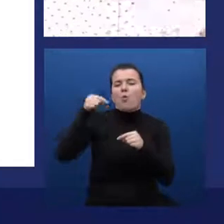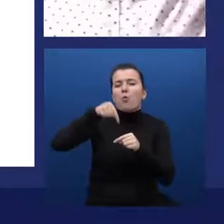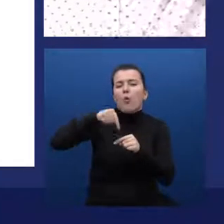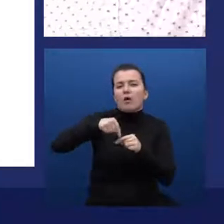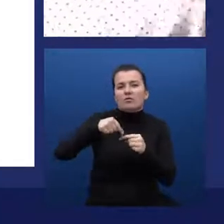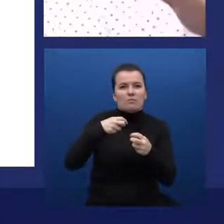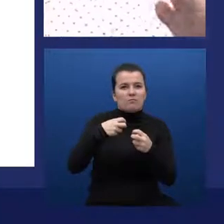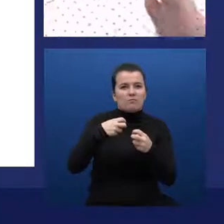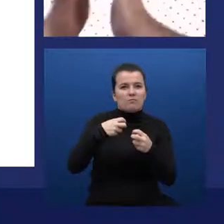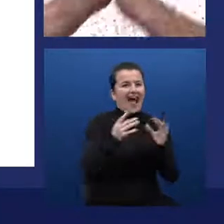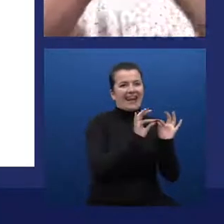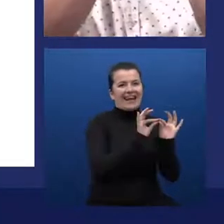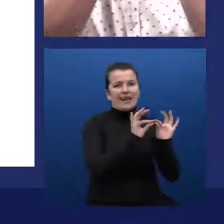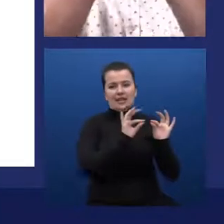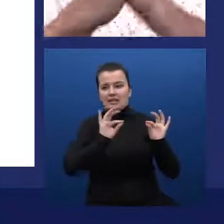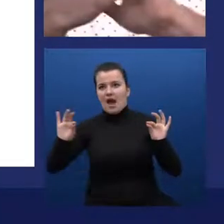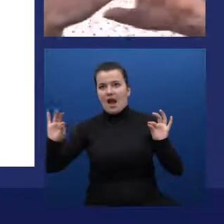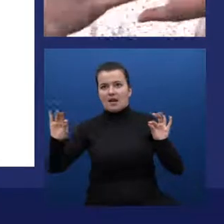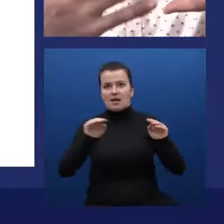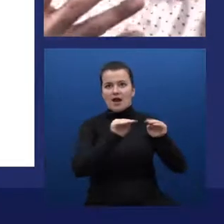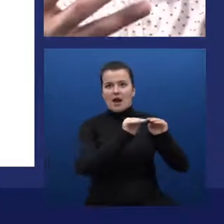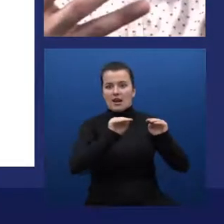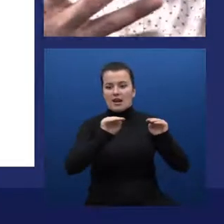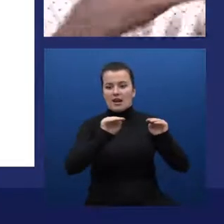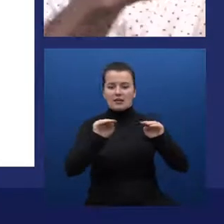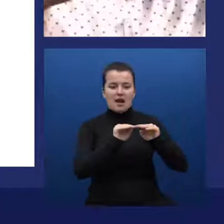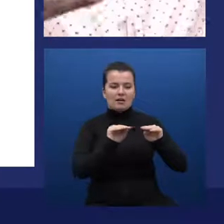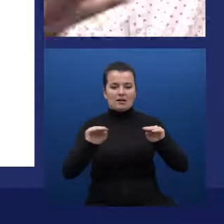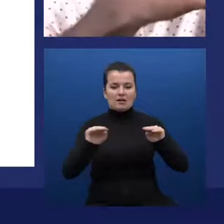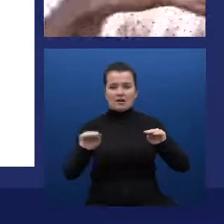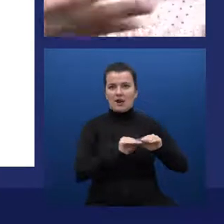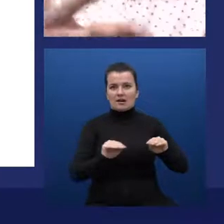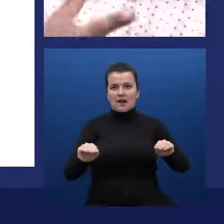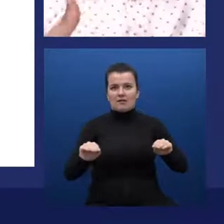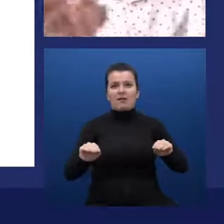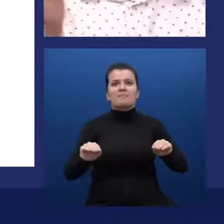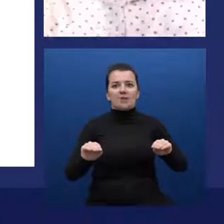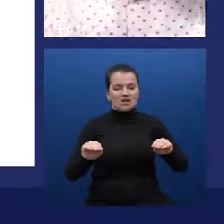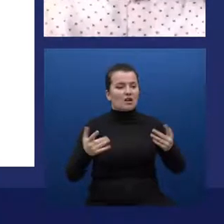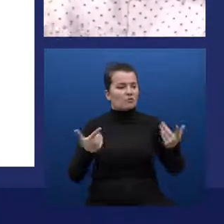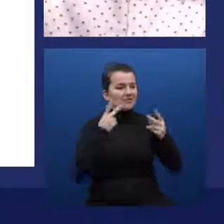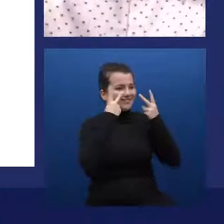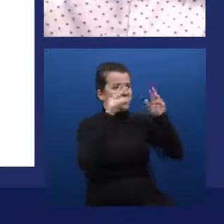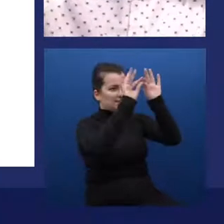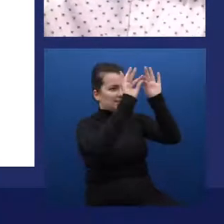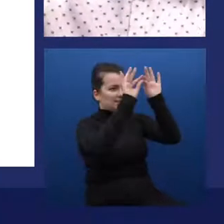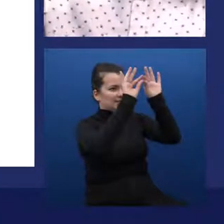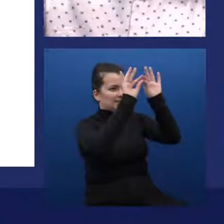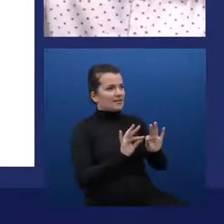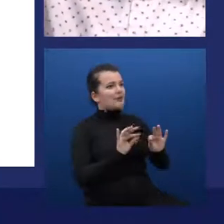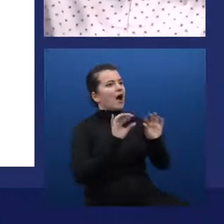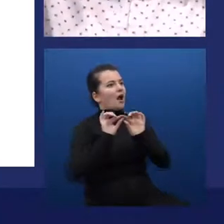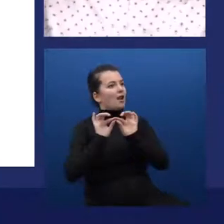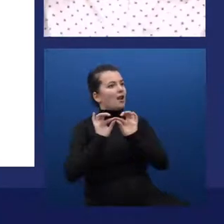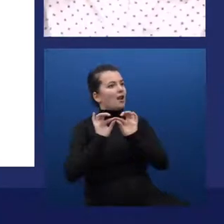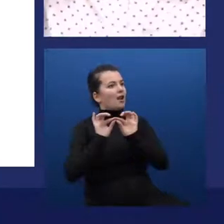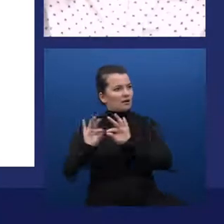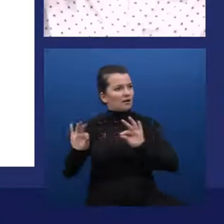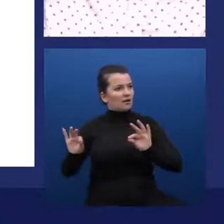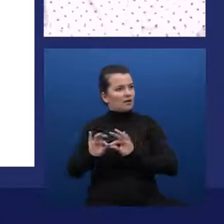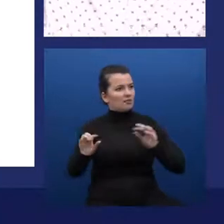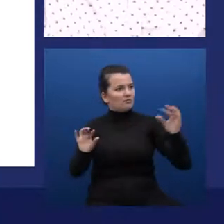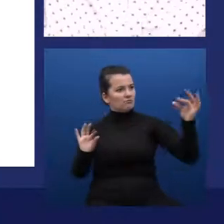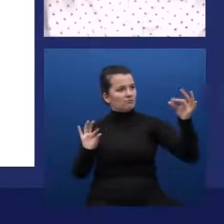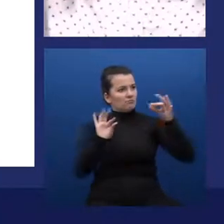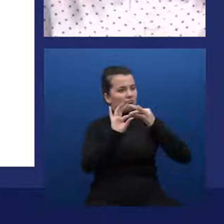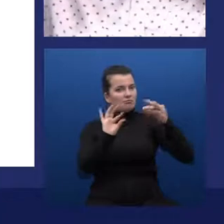models is that they force what's called a linear separation of the space that you're trying to guess. So in your mind's eye, think of points in 3D